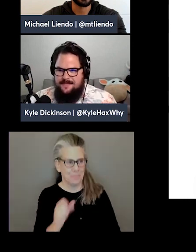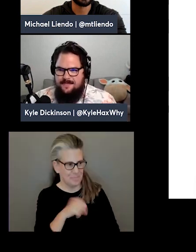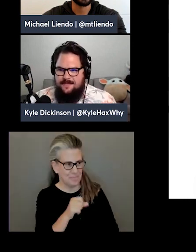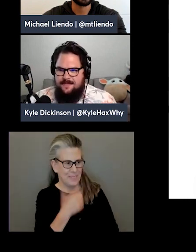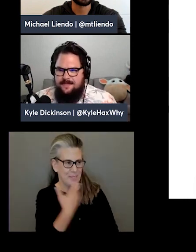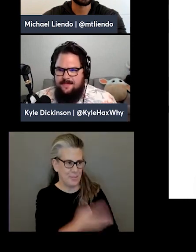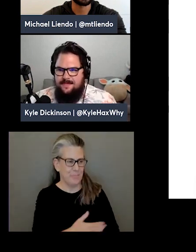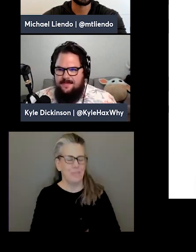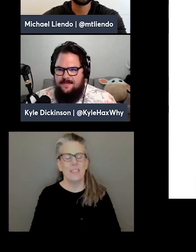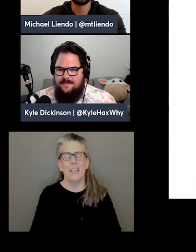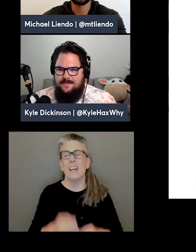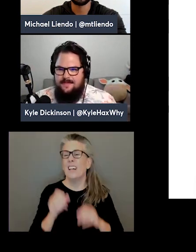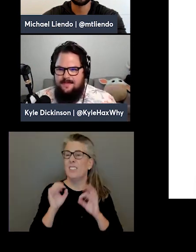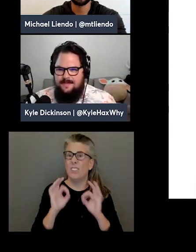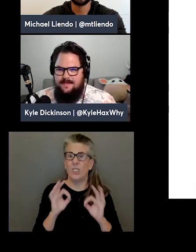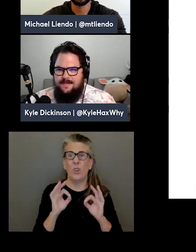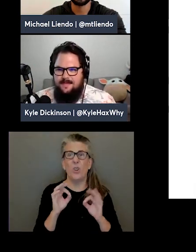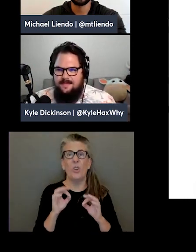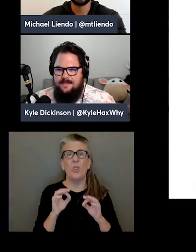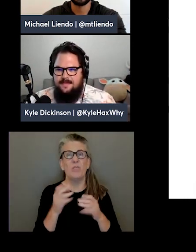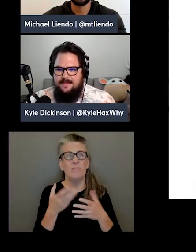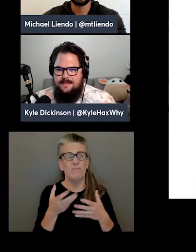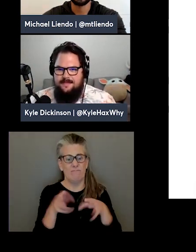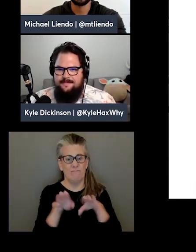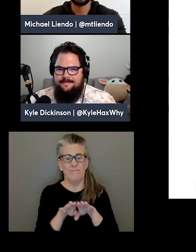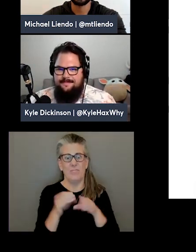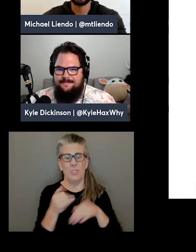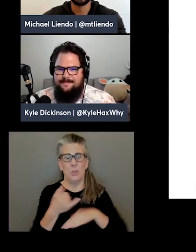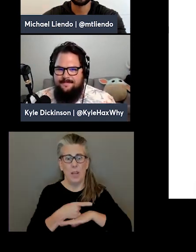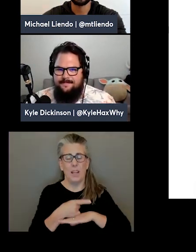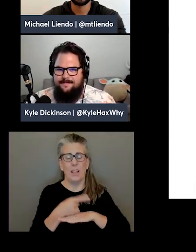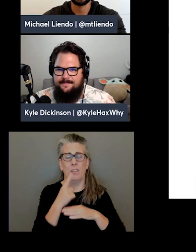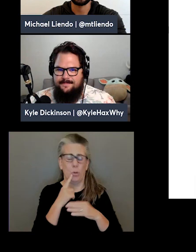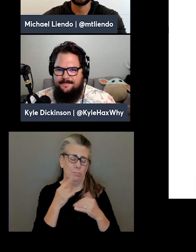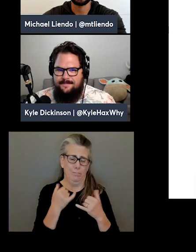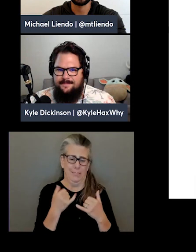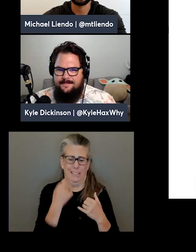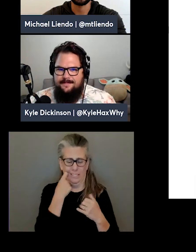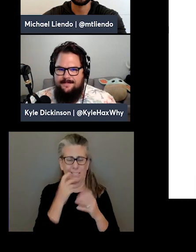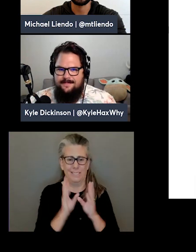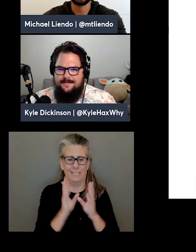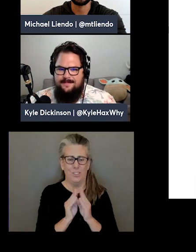session. Thank you all for watching and joining us. And remember,